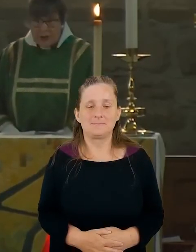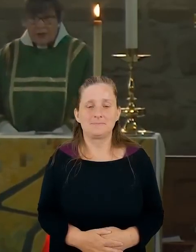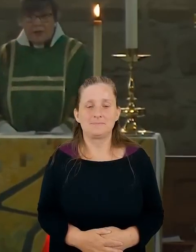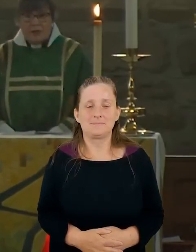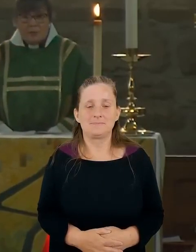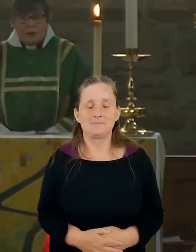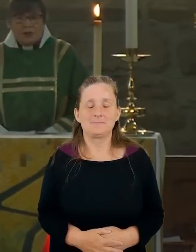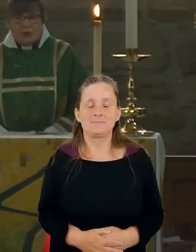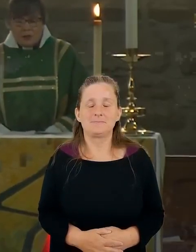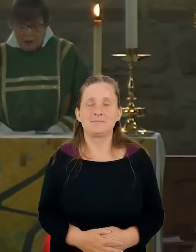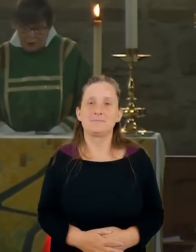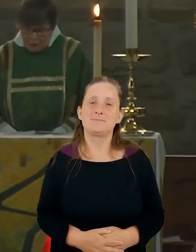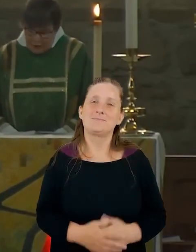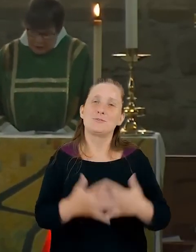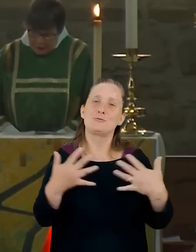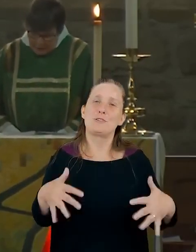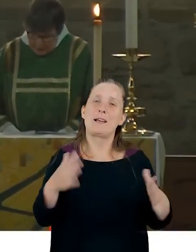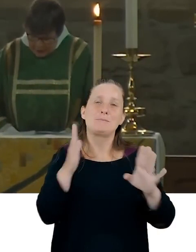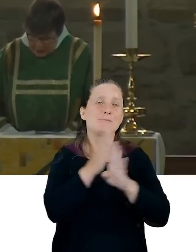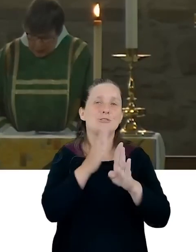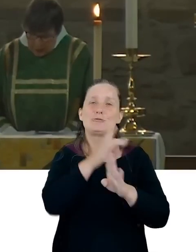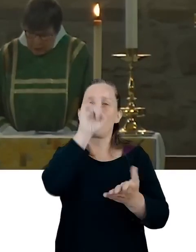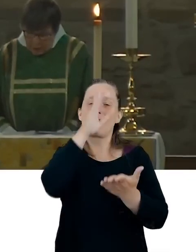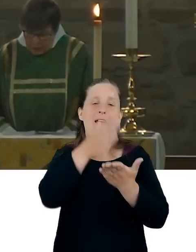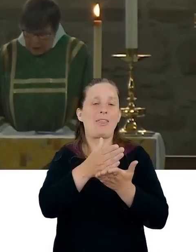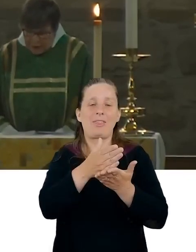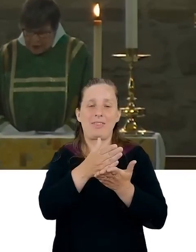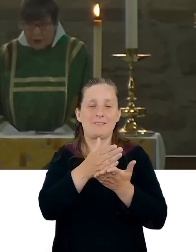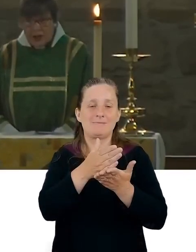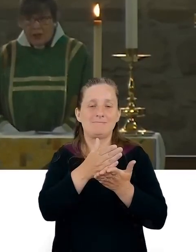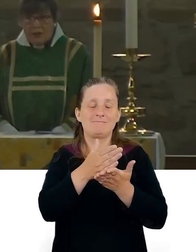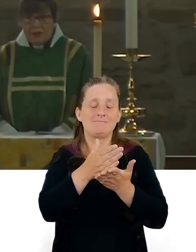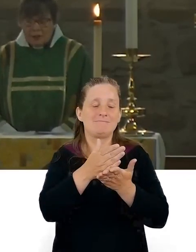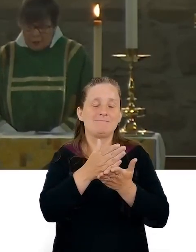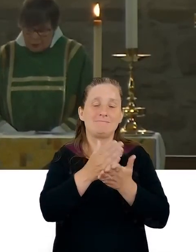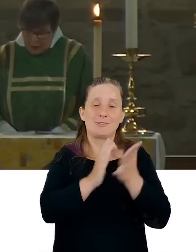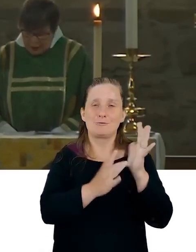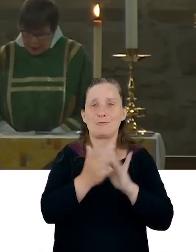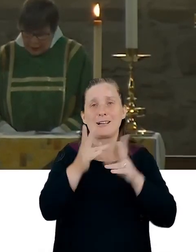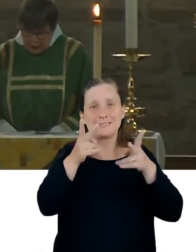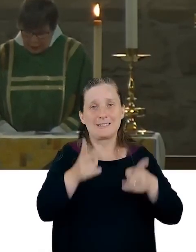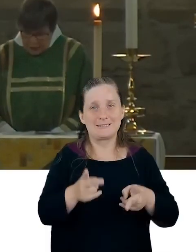Great is the mystery of faith. Christ has died.